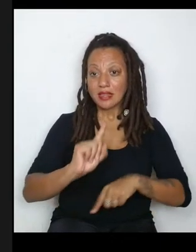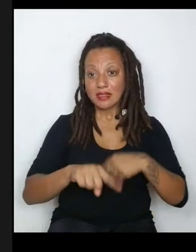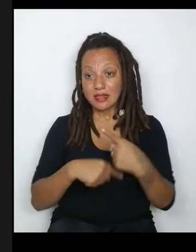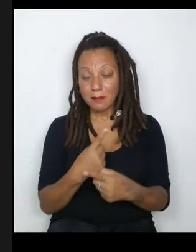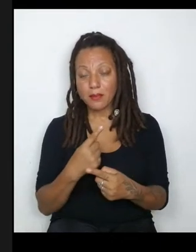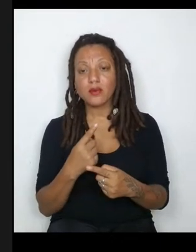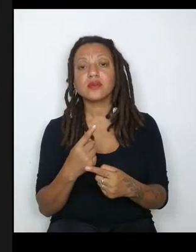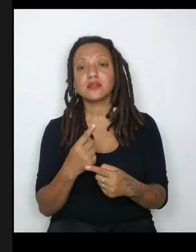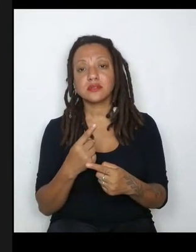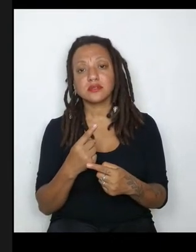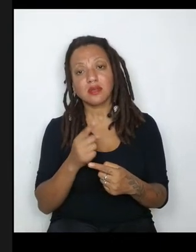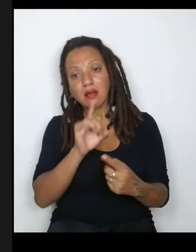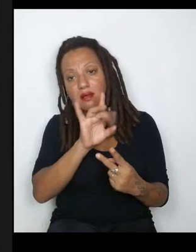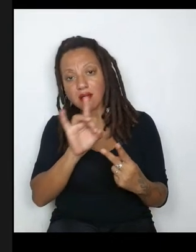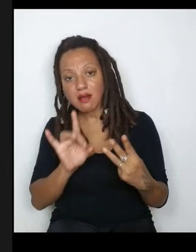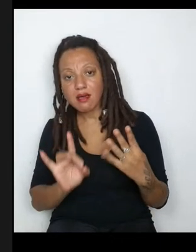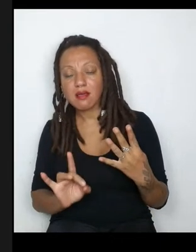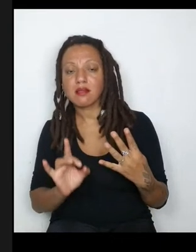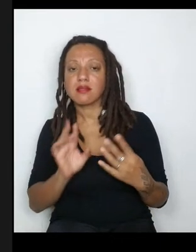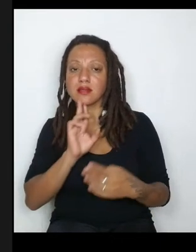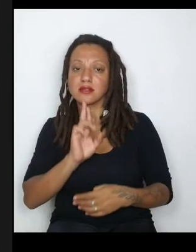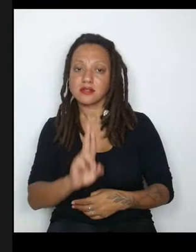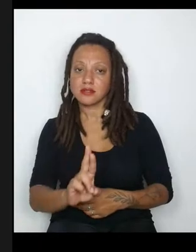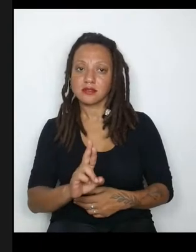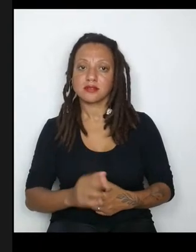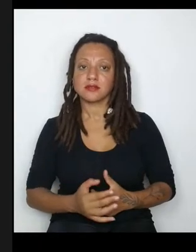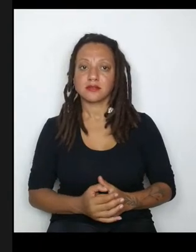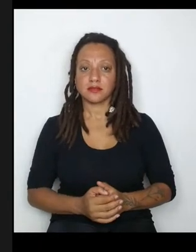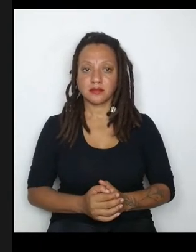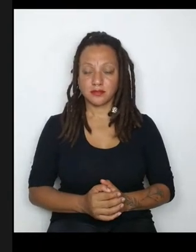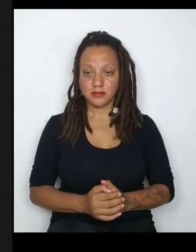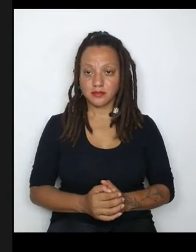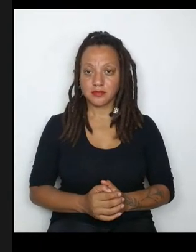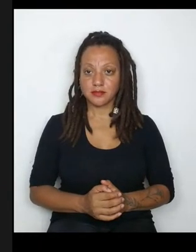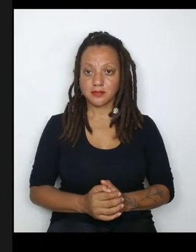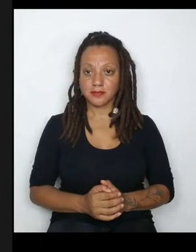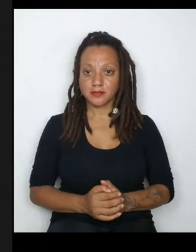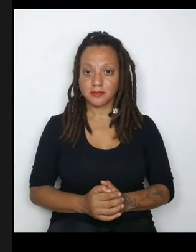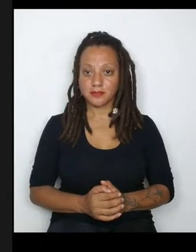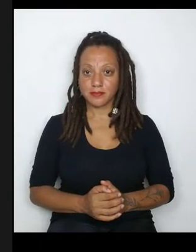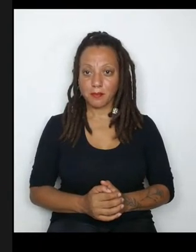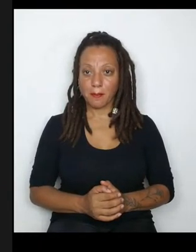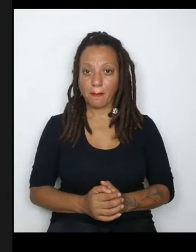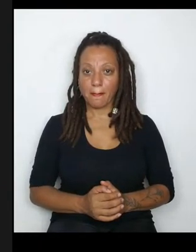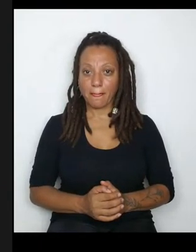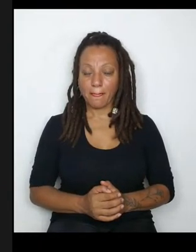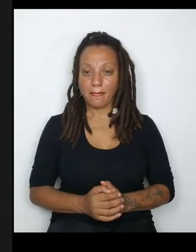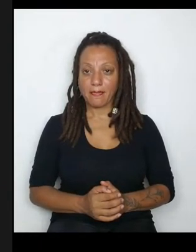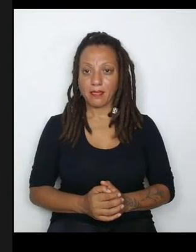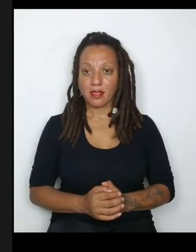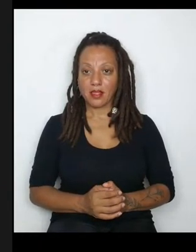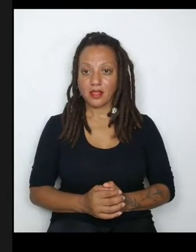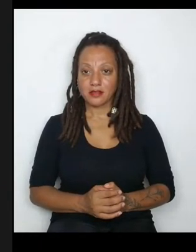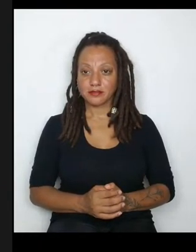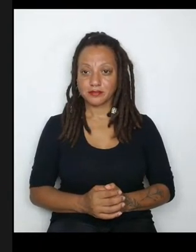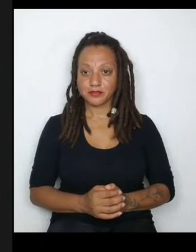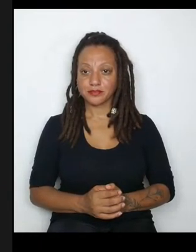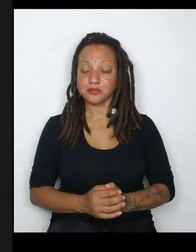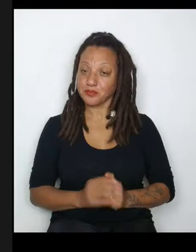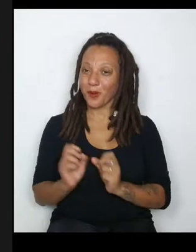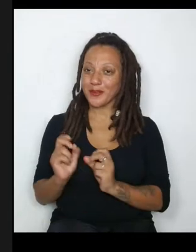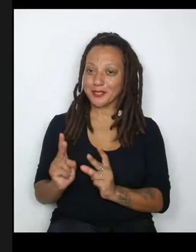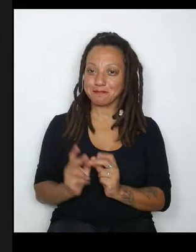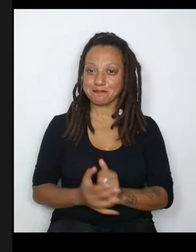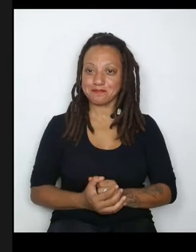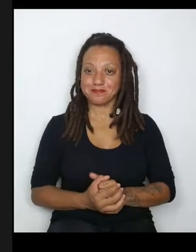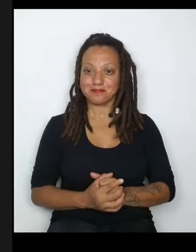then we can continue in the same sequence in which we had the presentations right as uh you all may